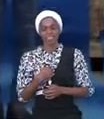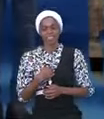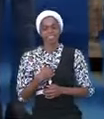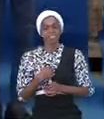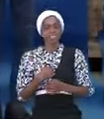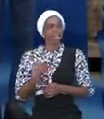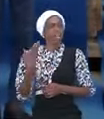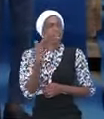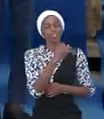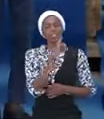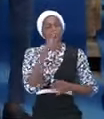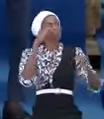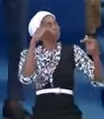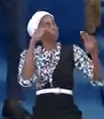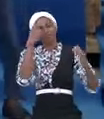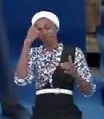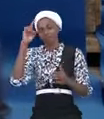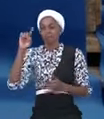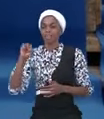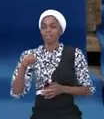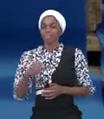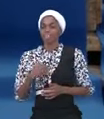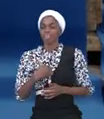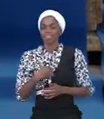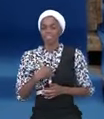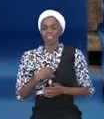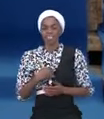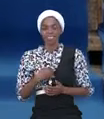me. Say it. There is hope for me